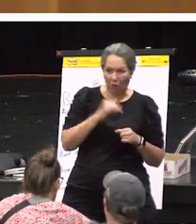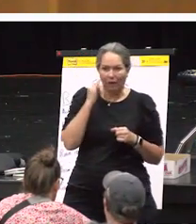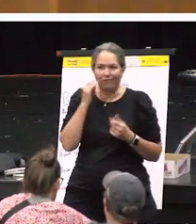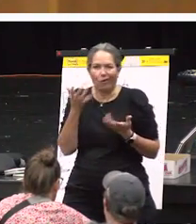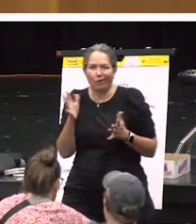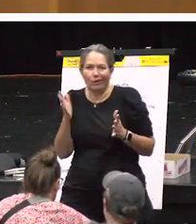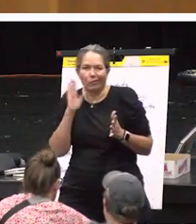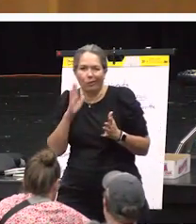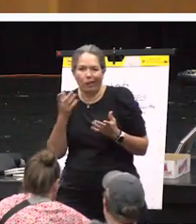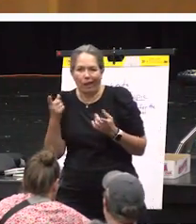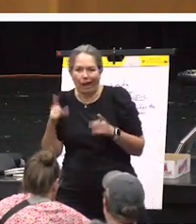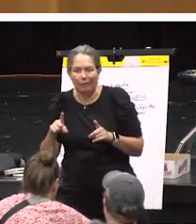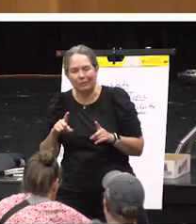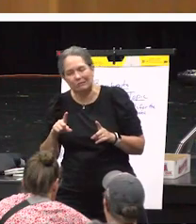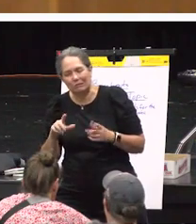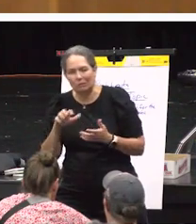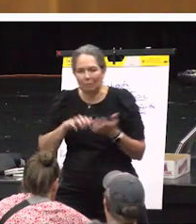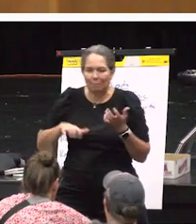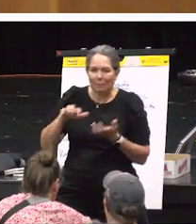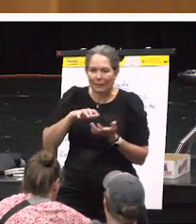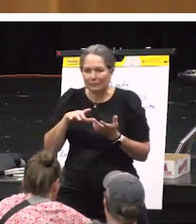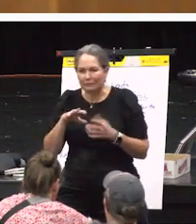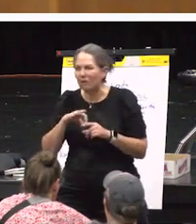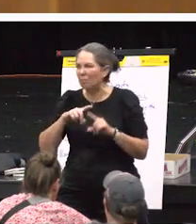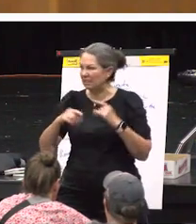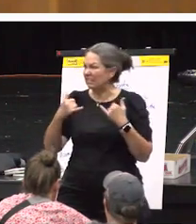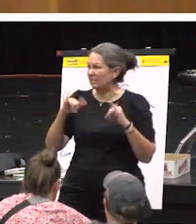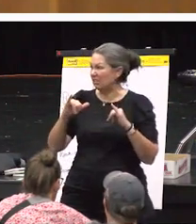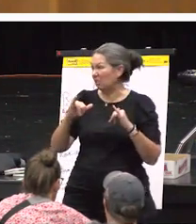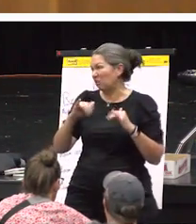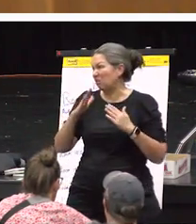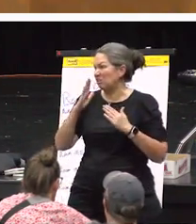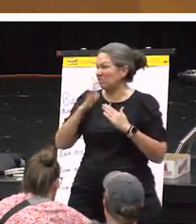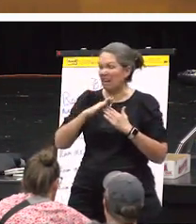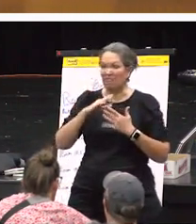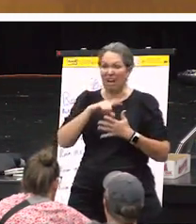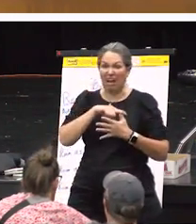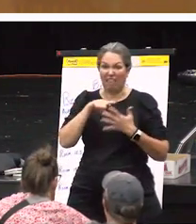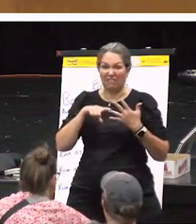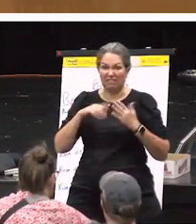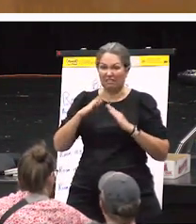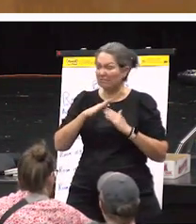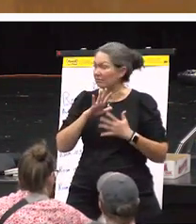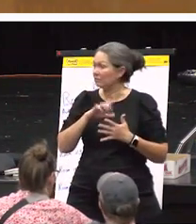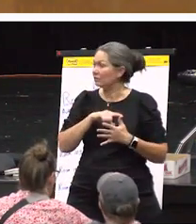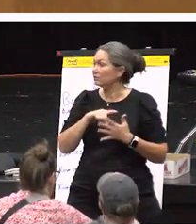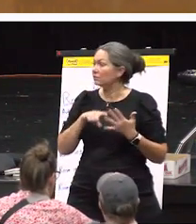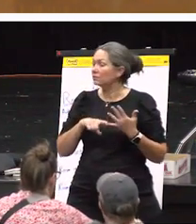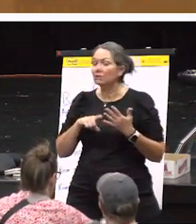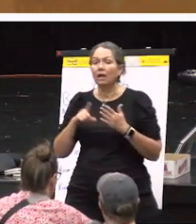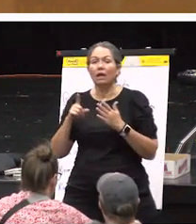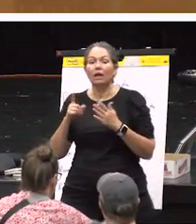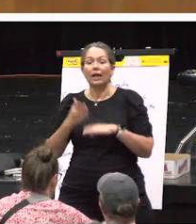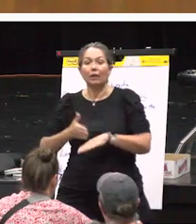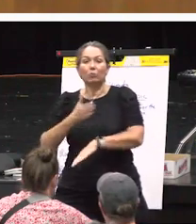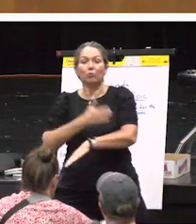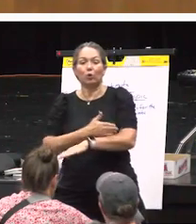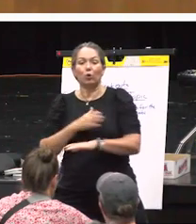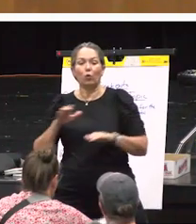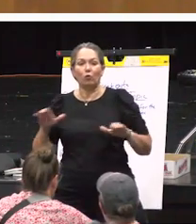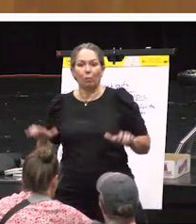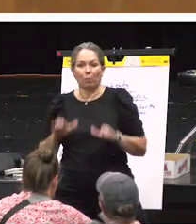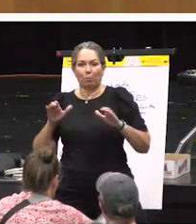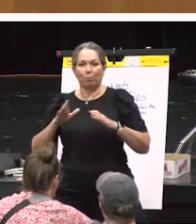So mixed votes, but it's still within the top five priorities. Improve preparedness, communication, and